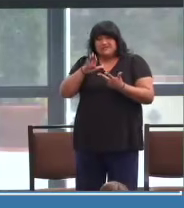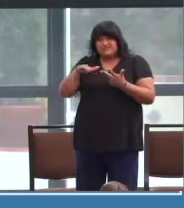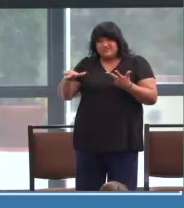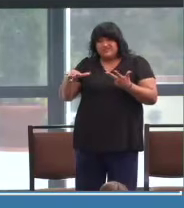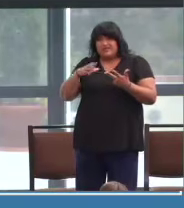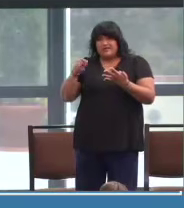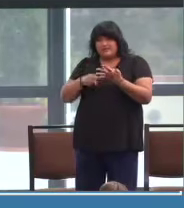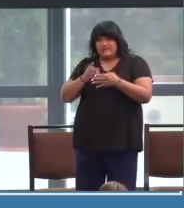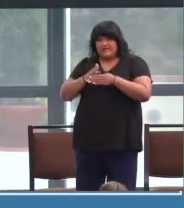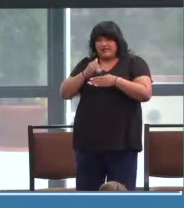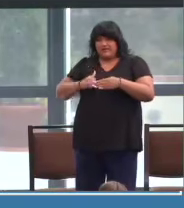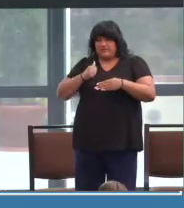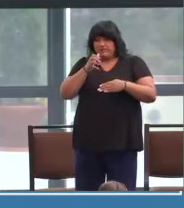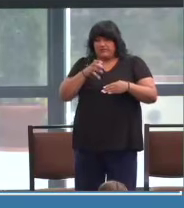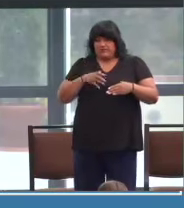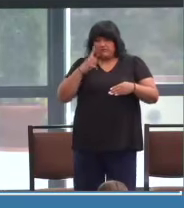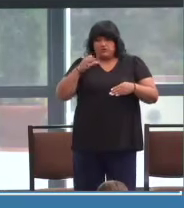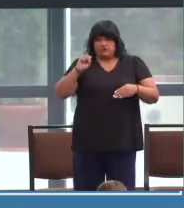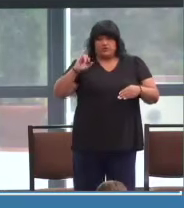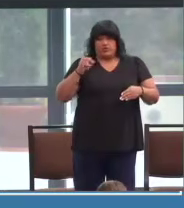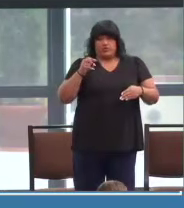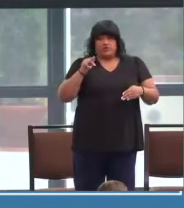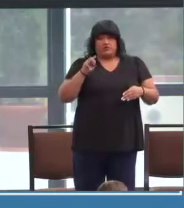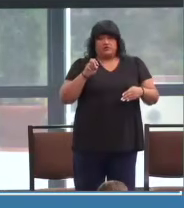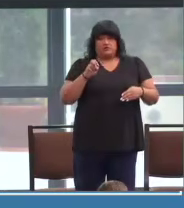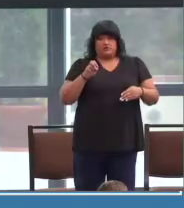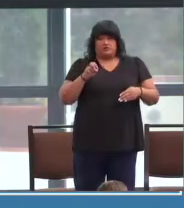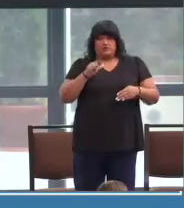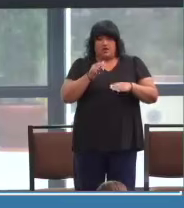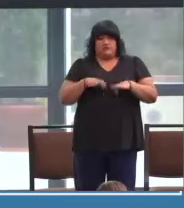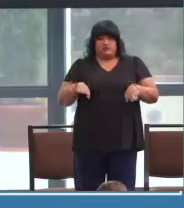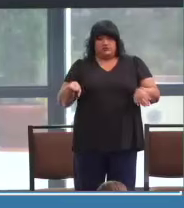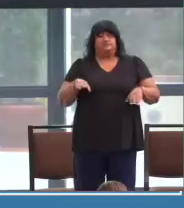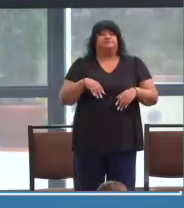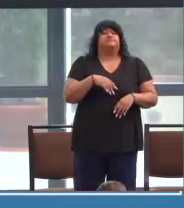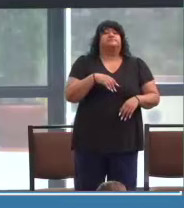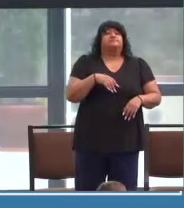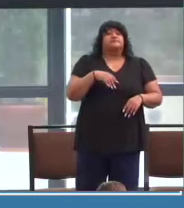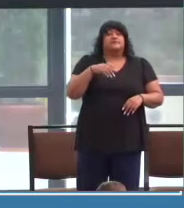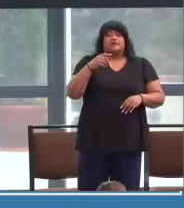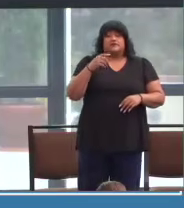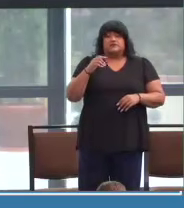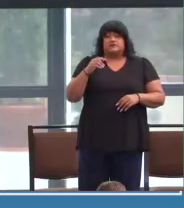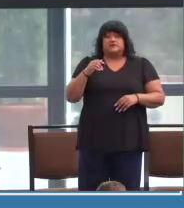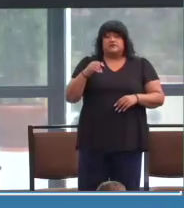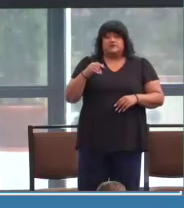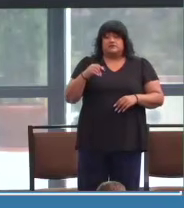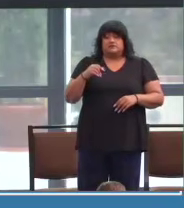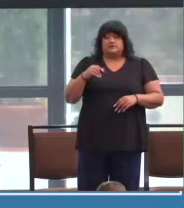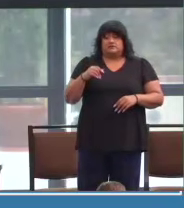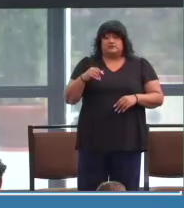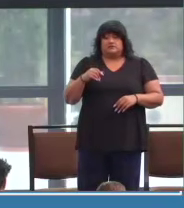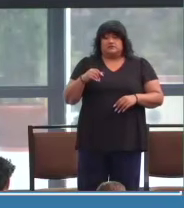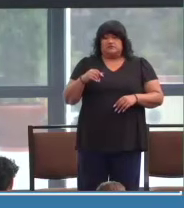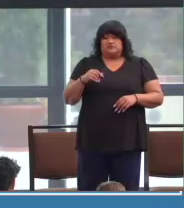midlife women. And something I learned too, that why females, well, it seems that females have a stronger